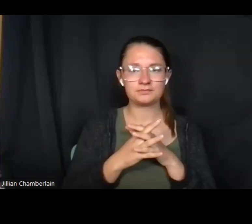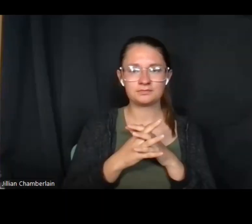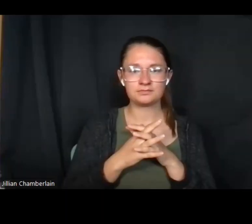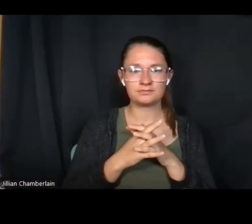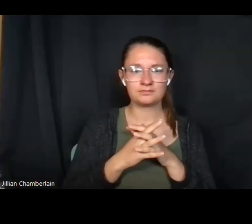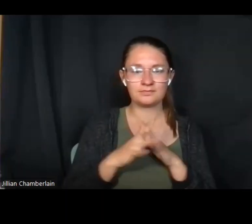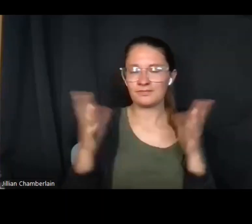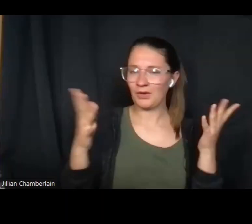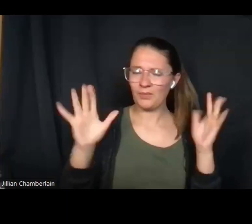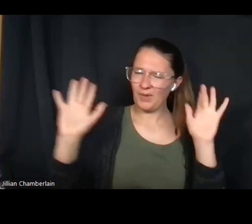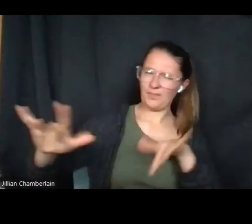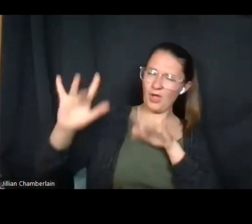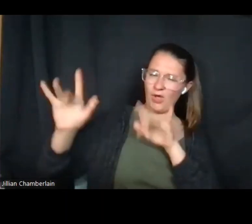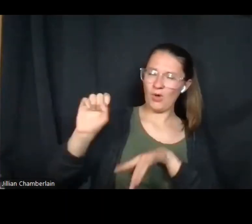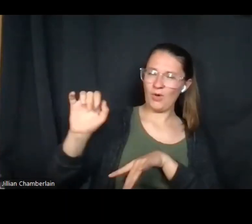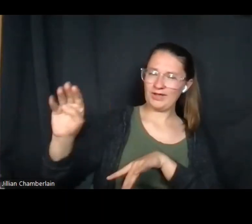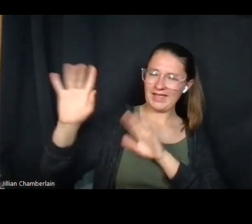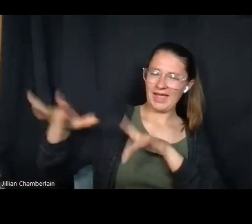Boo!